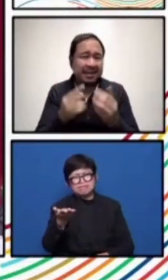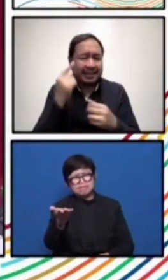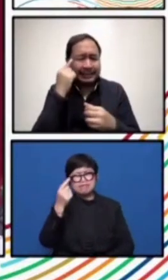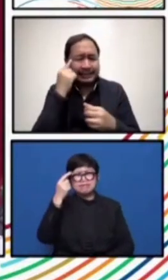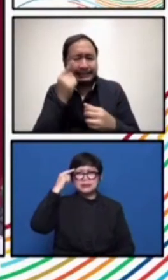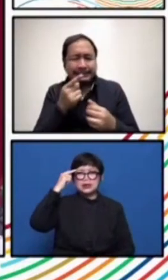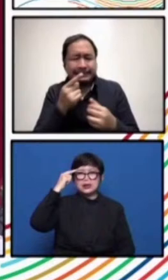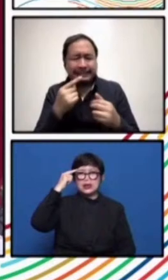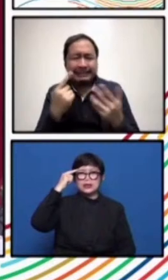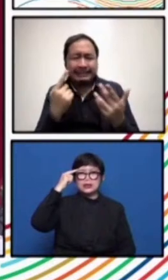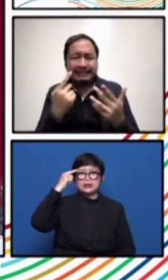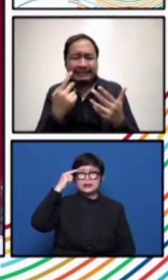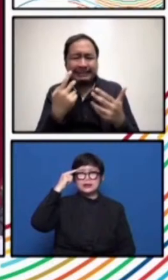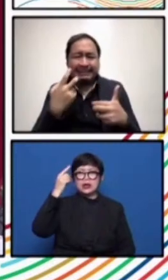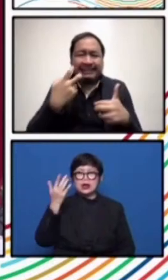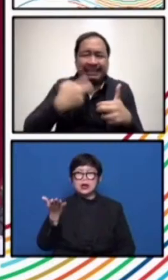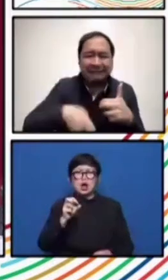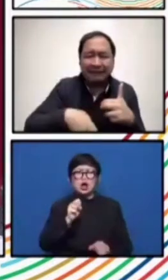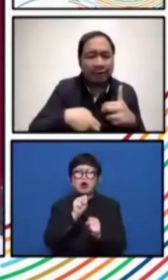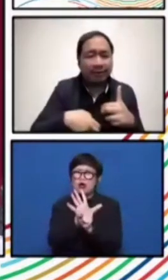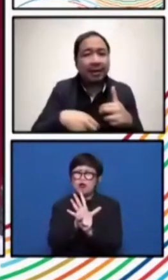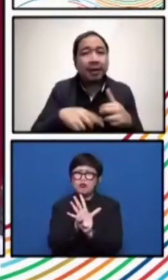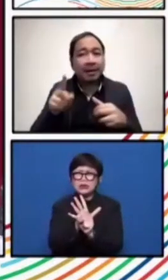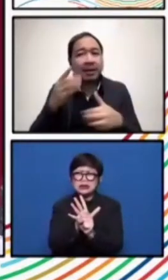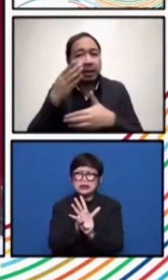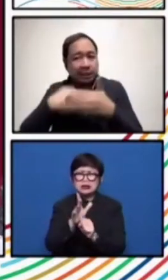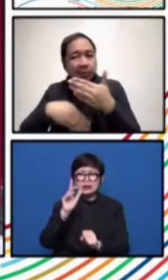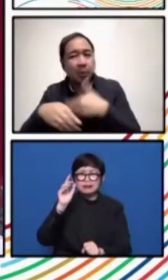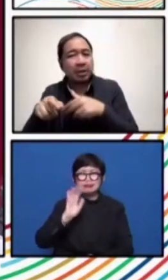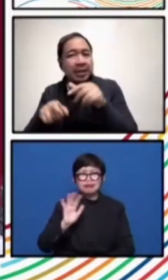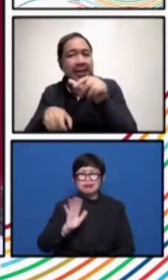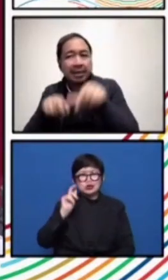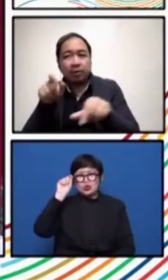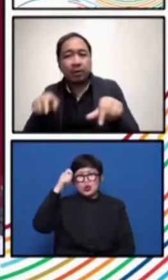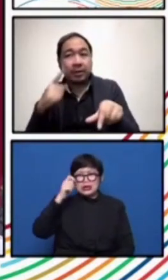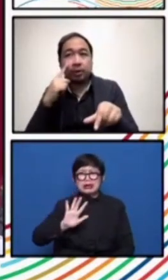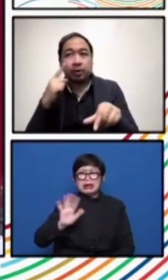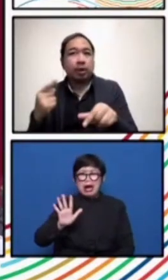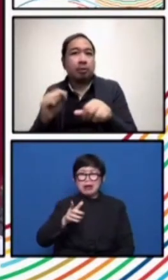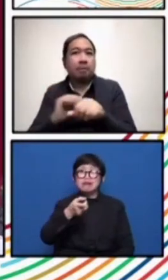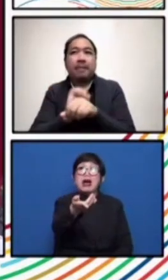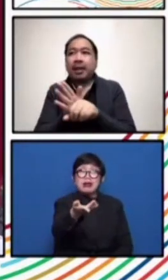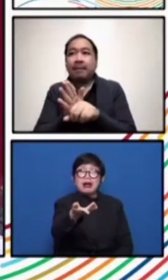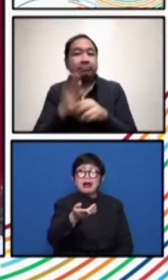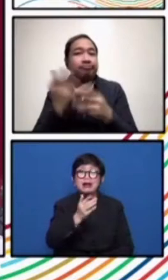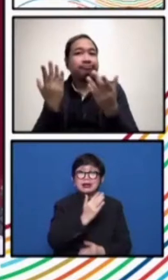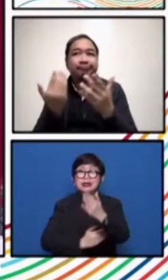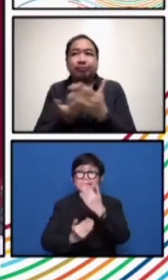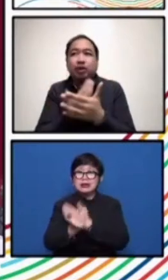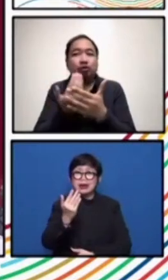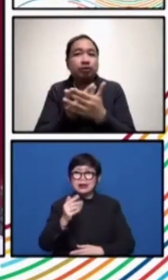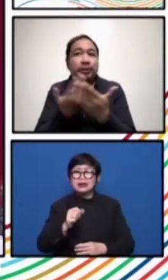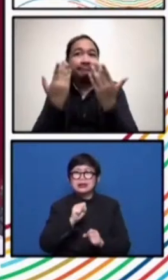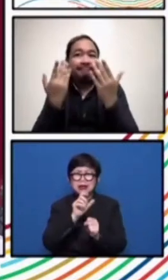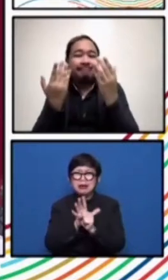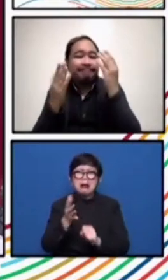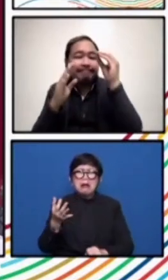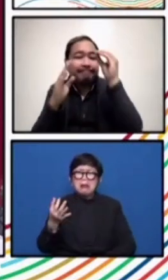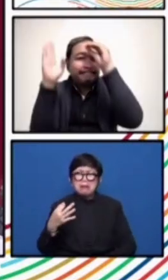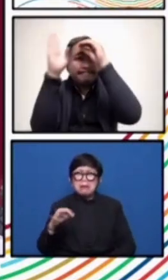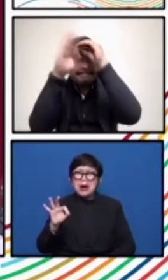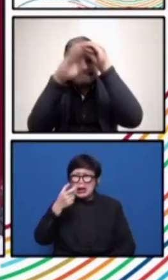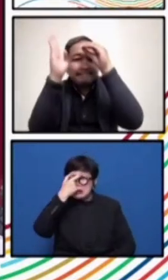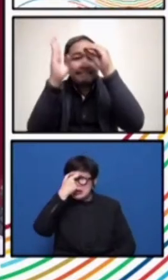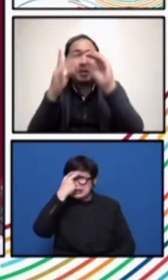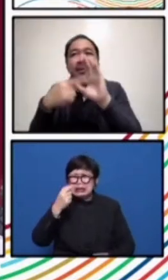difficult for you but for people with disabilities this is a new pandemic we know nothing about it a simple thing like wearing face